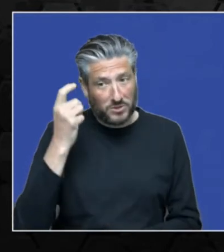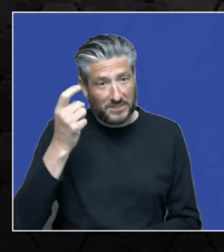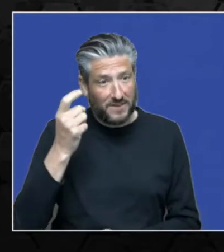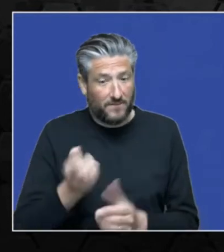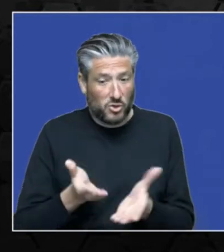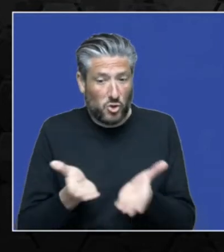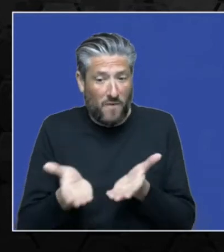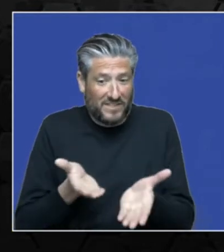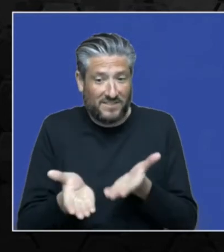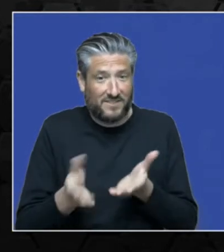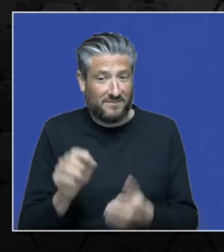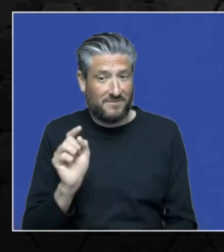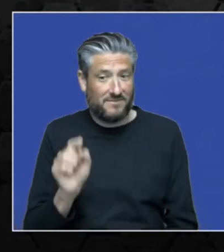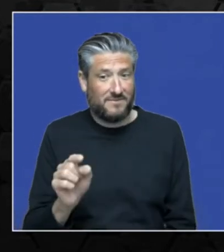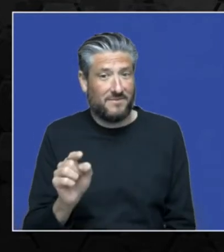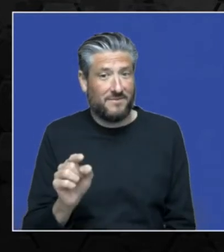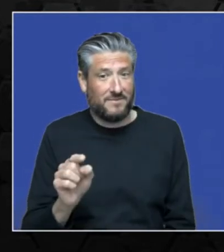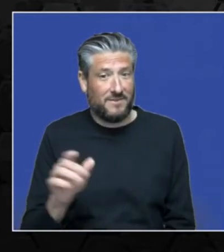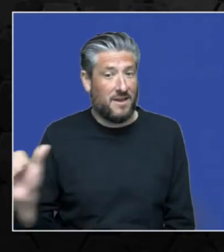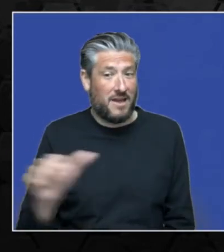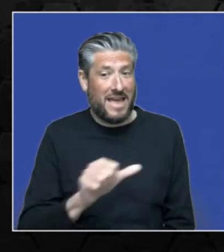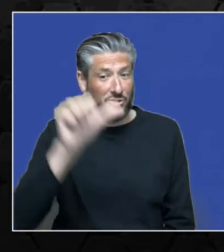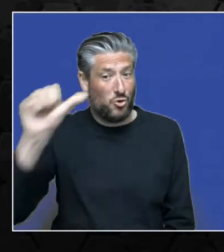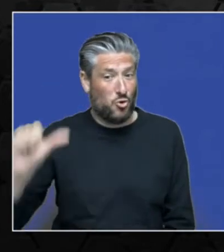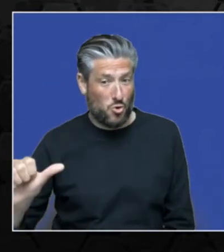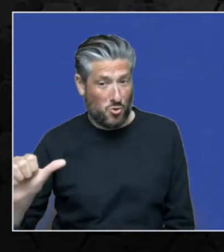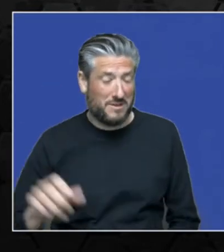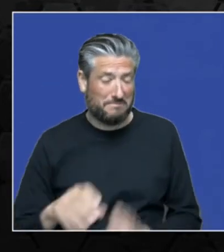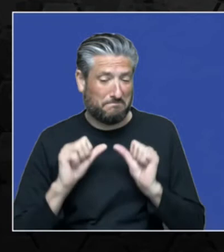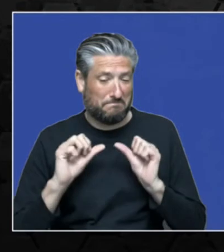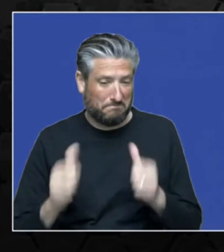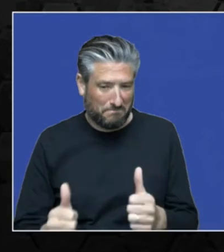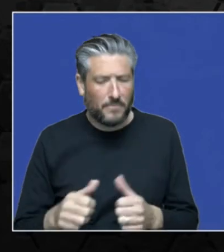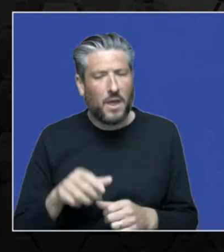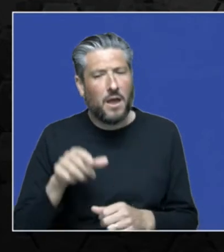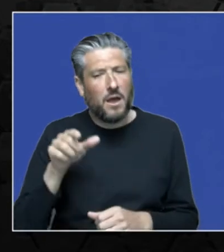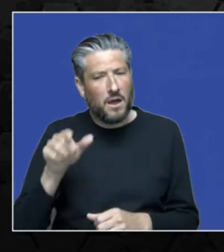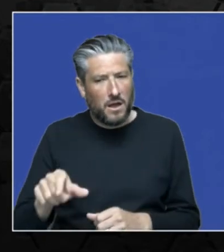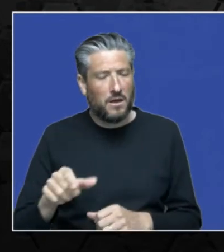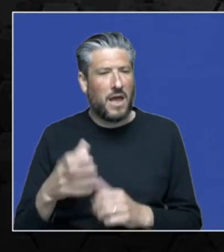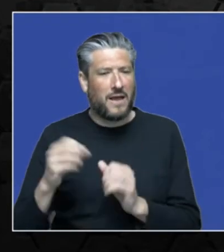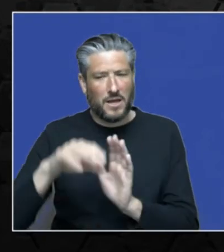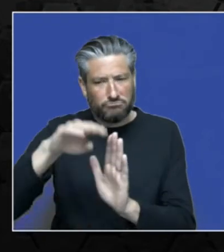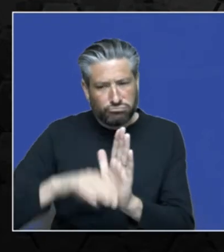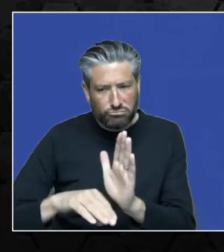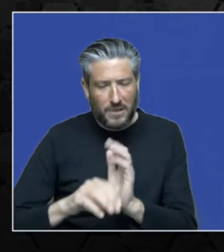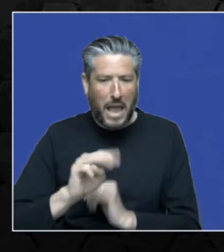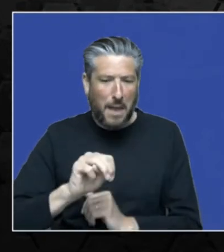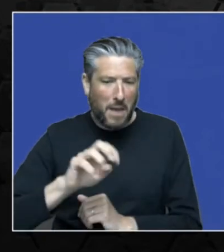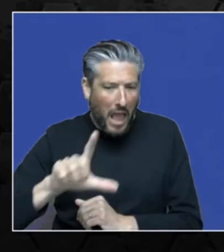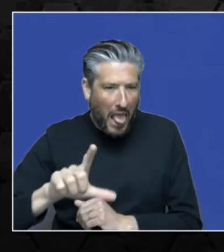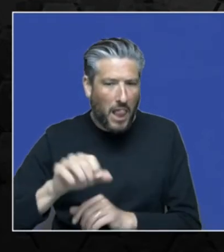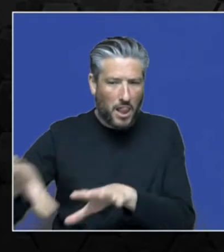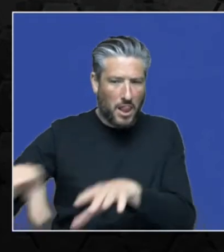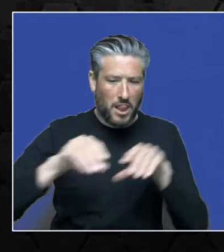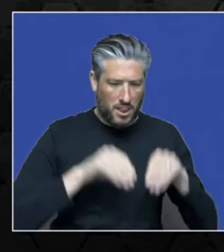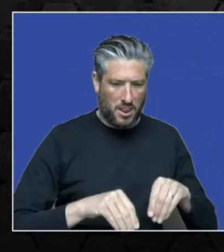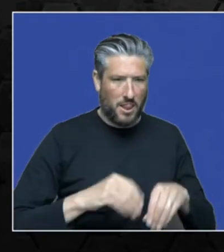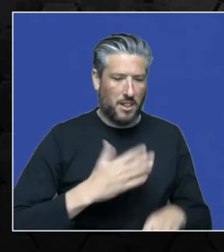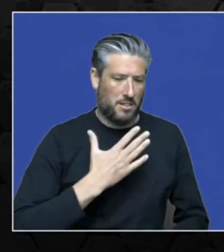abstract layer of services to you, so you can apply and use machine learning in your particular projects without